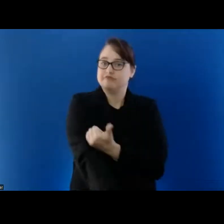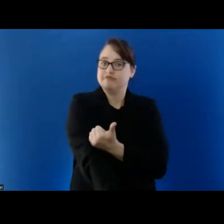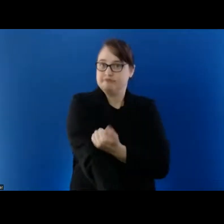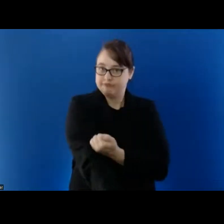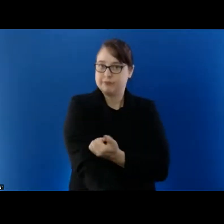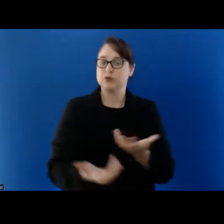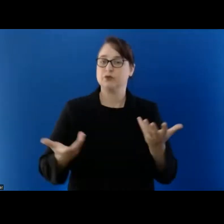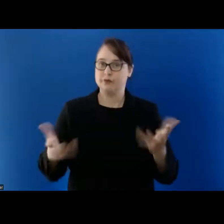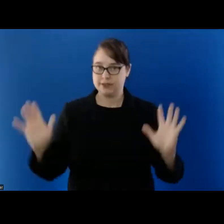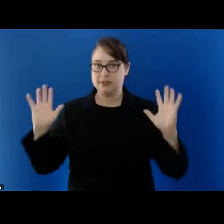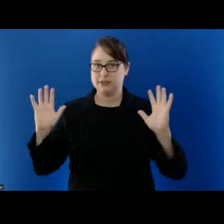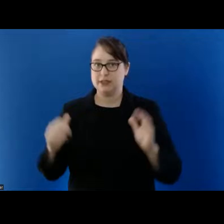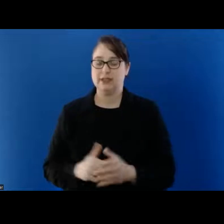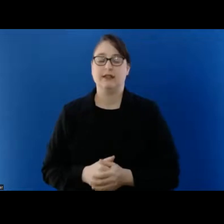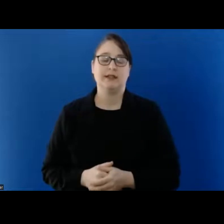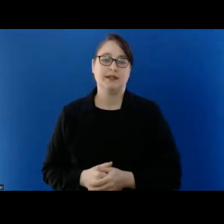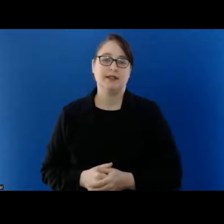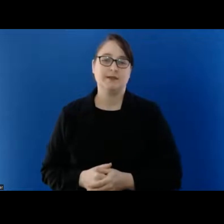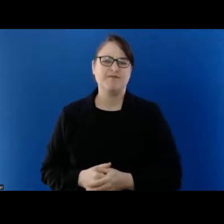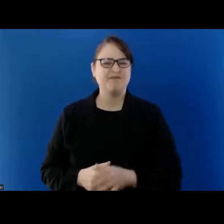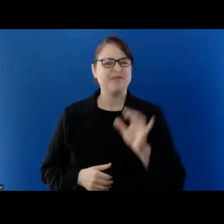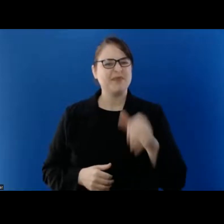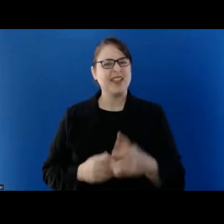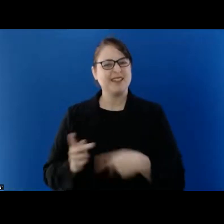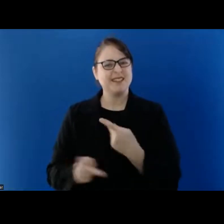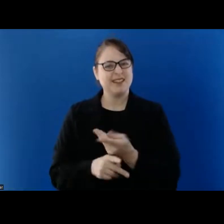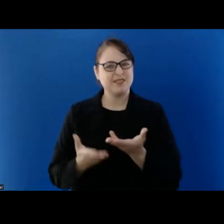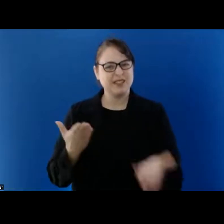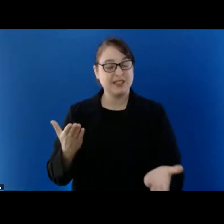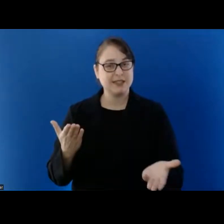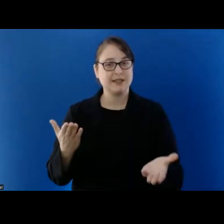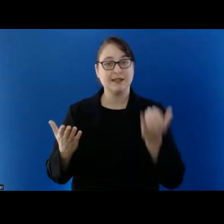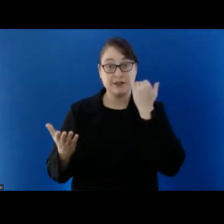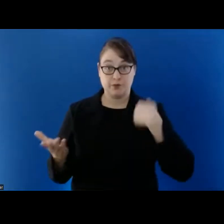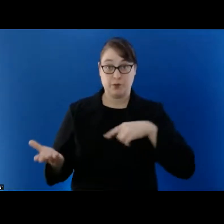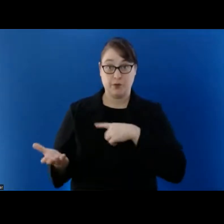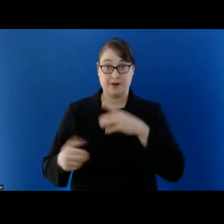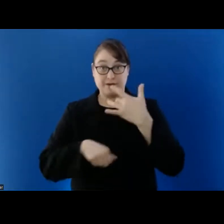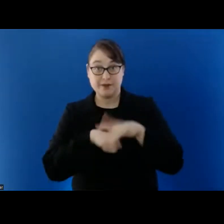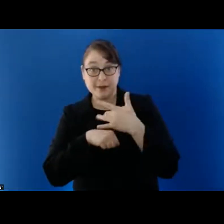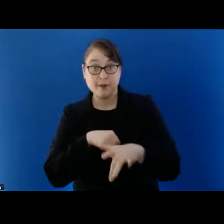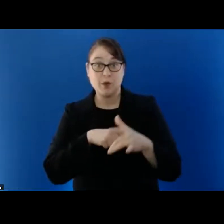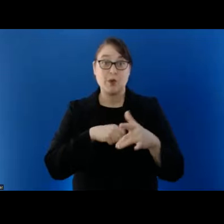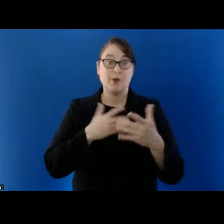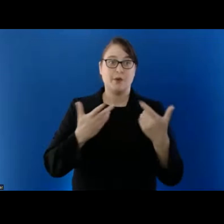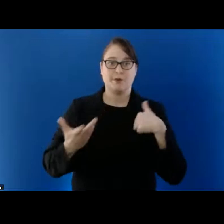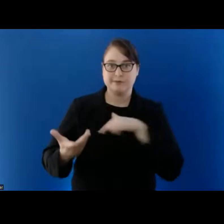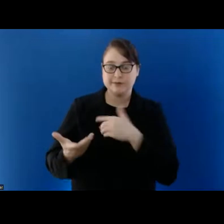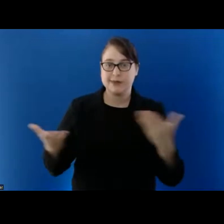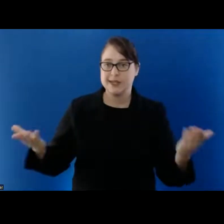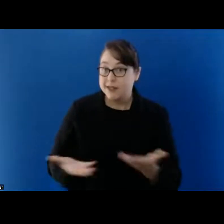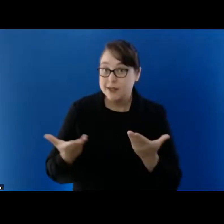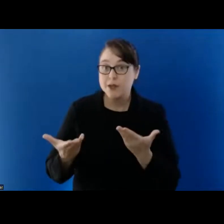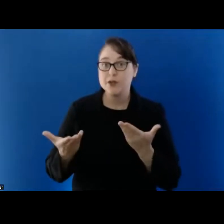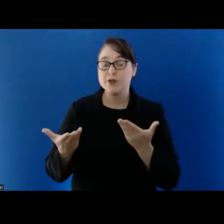So those are the kind of things that, as long as we're available and present to people so that we can give them